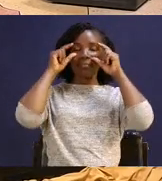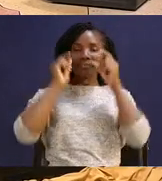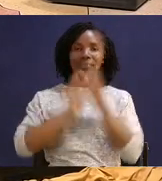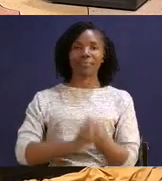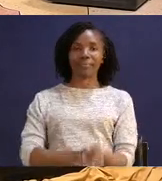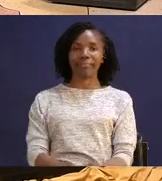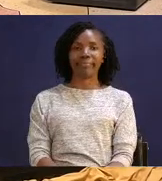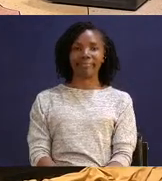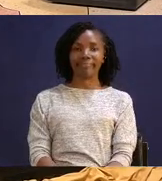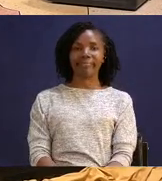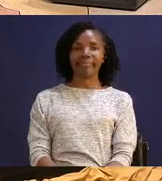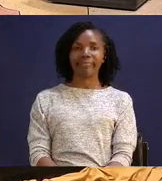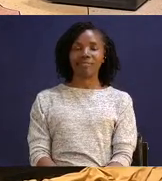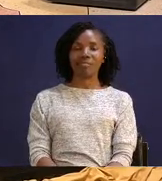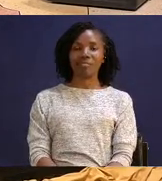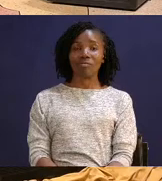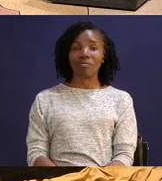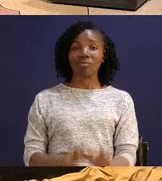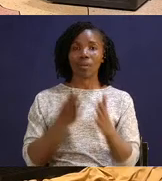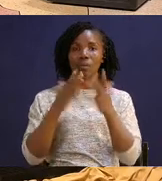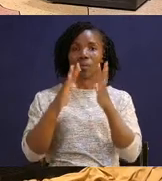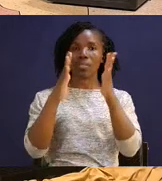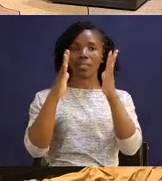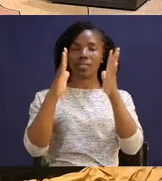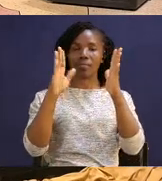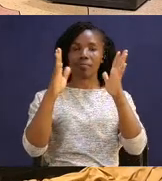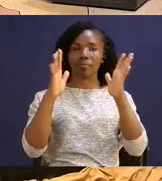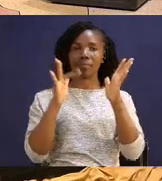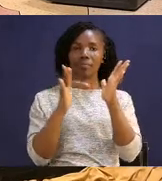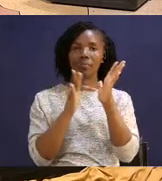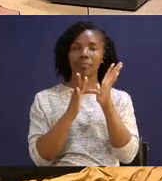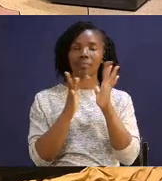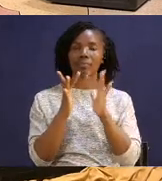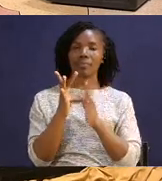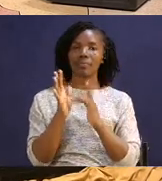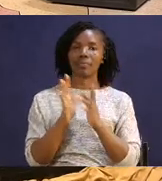Wear shades. Tumpige Yesu makofi.